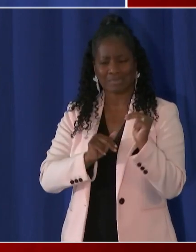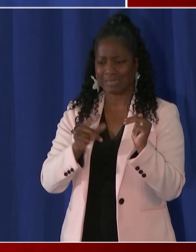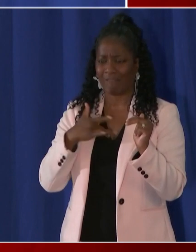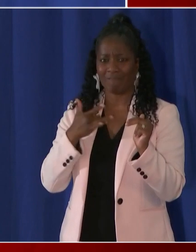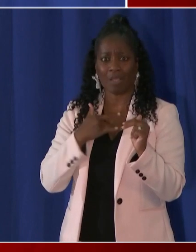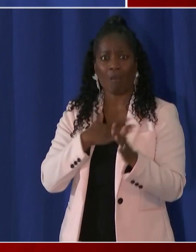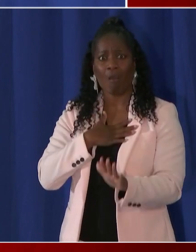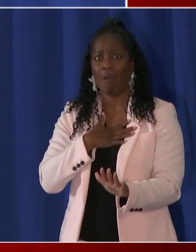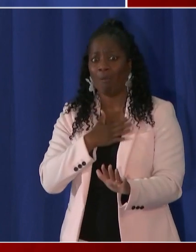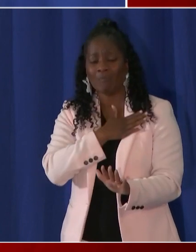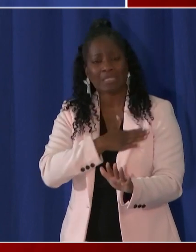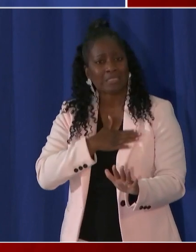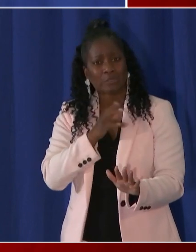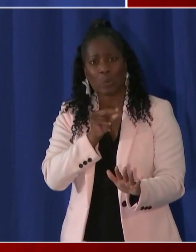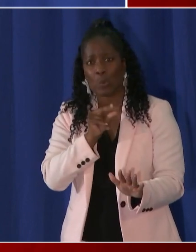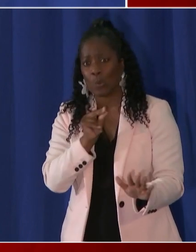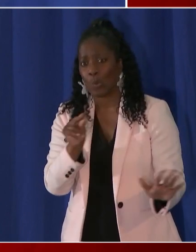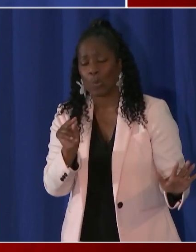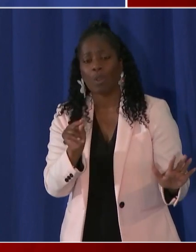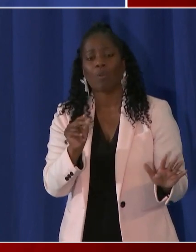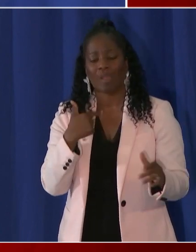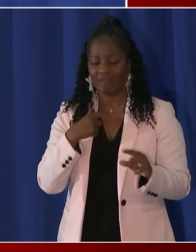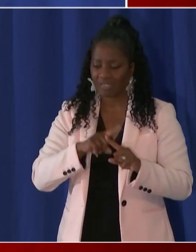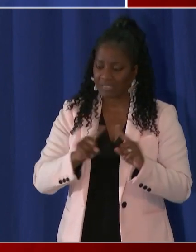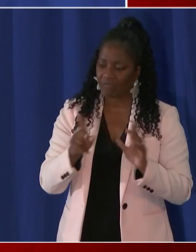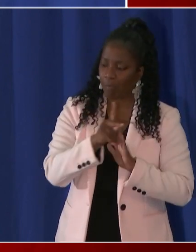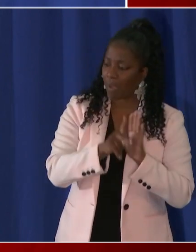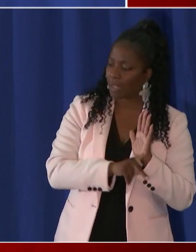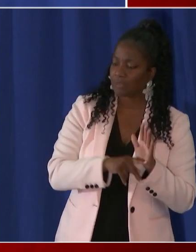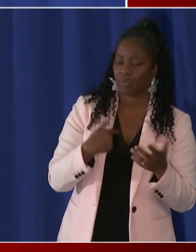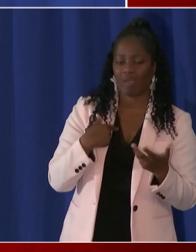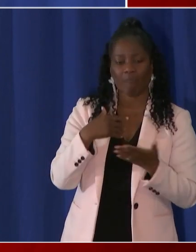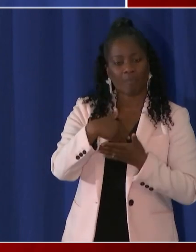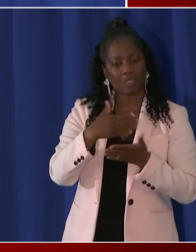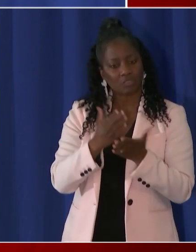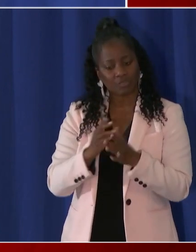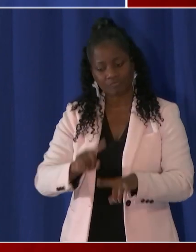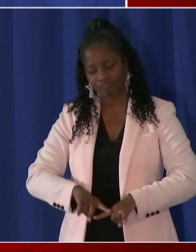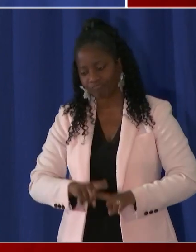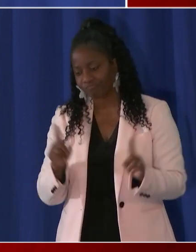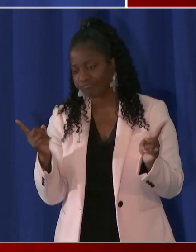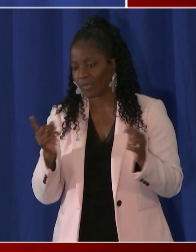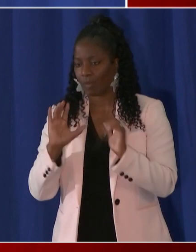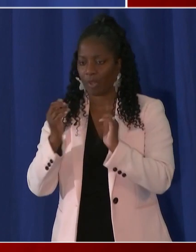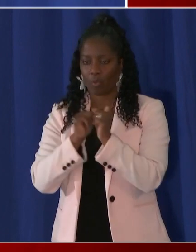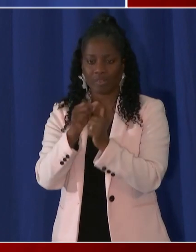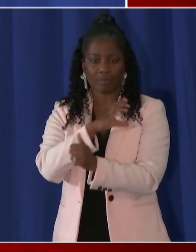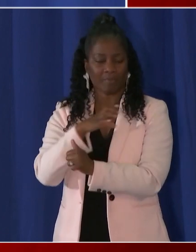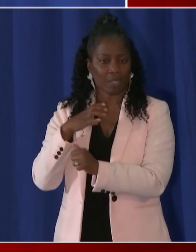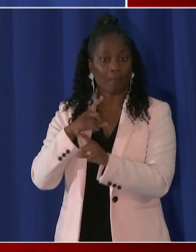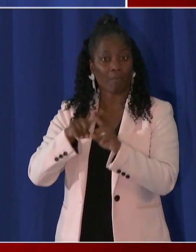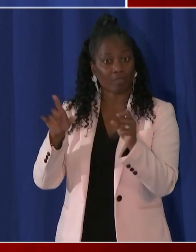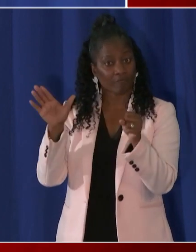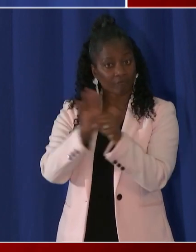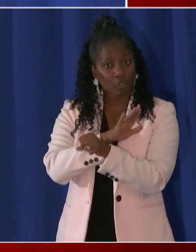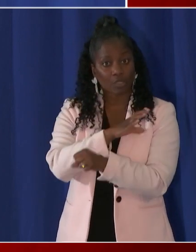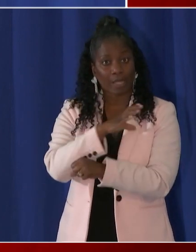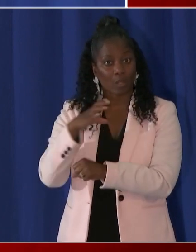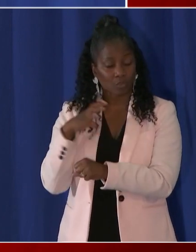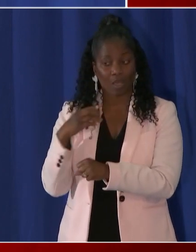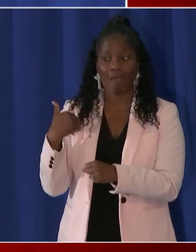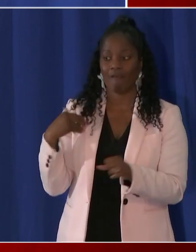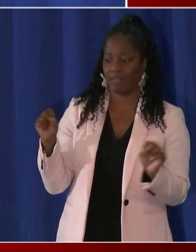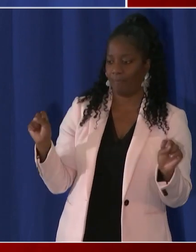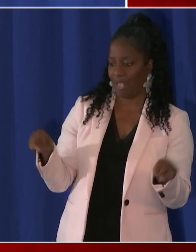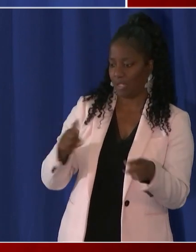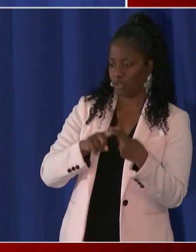there are some policy differences. We have some budgetary differences with what the committee did, but the entire council has the